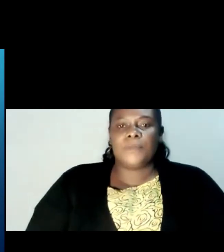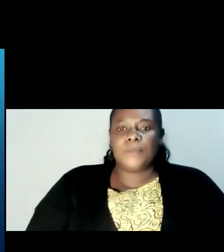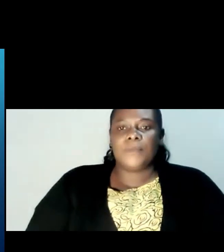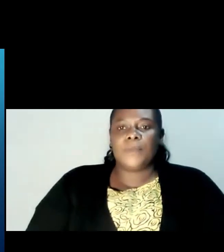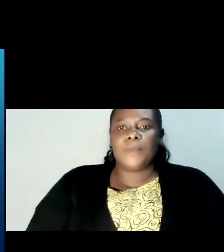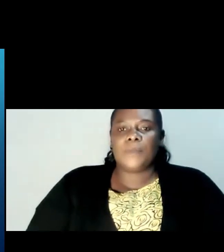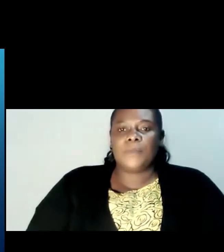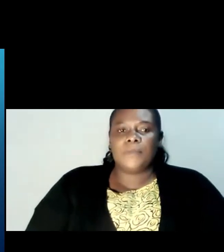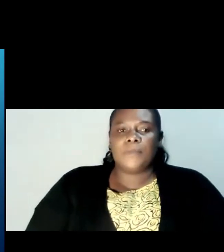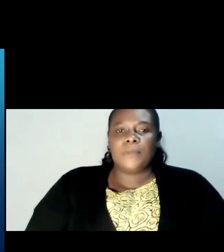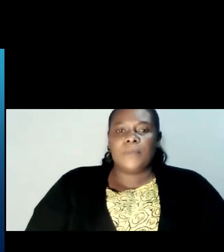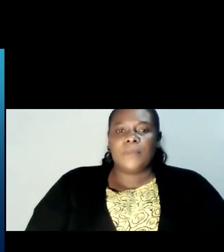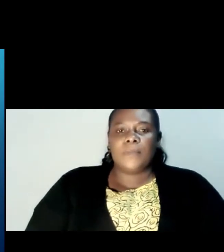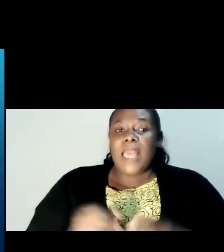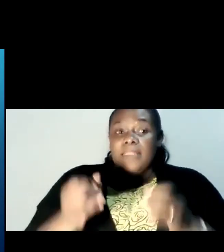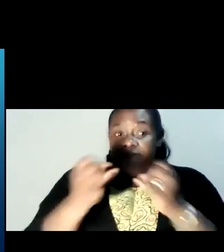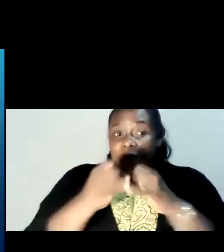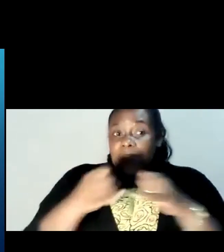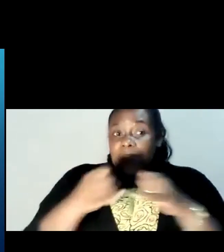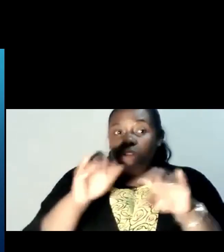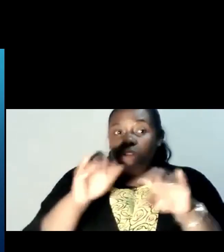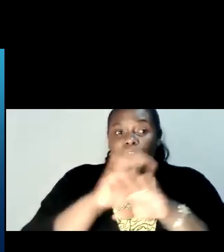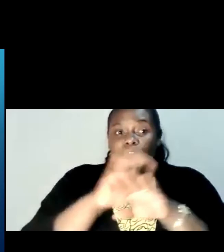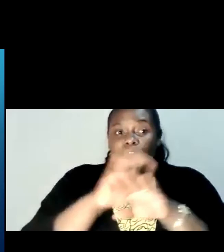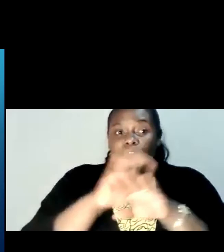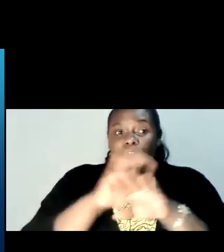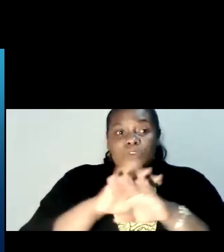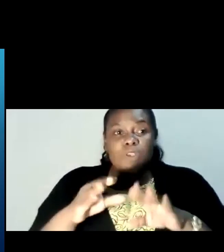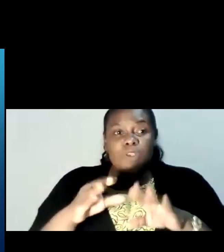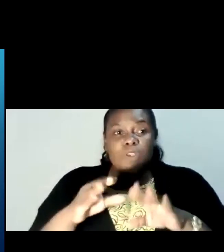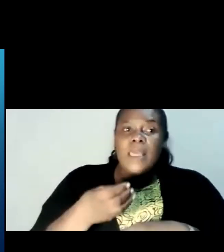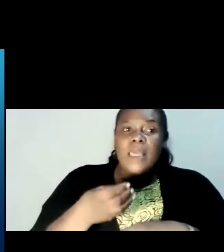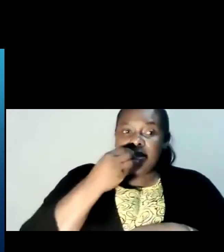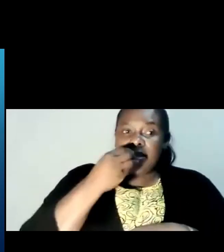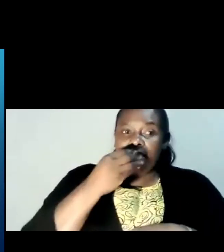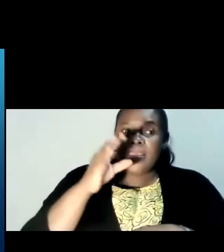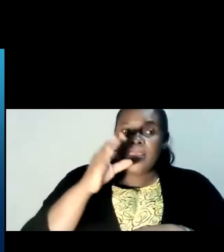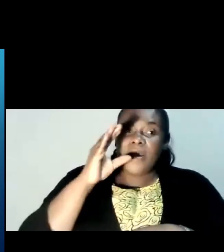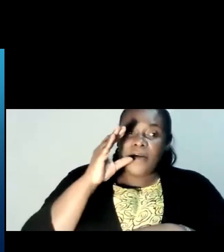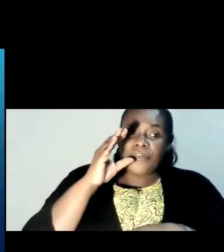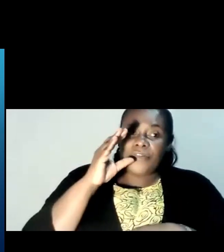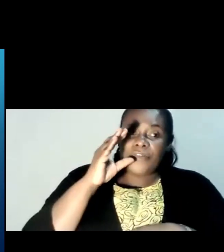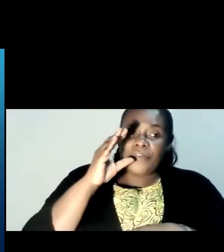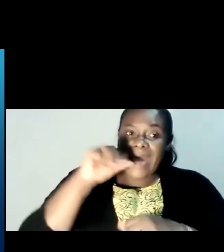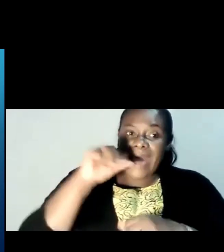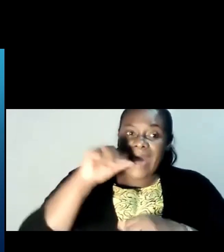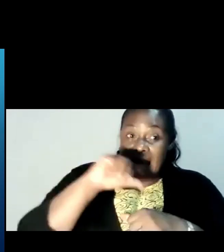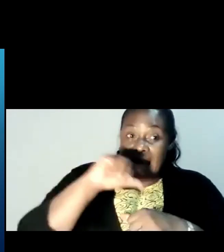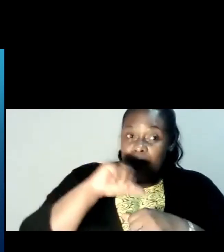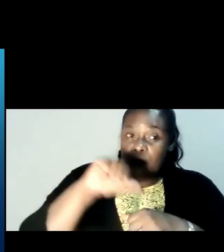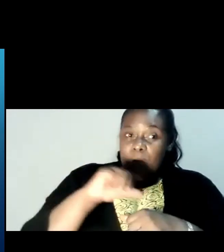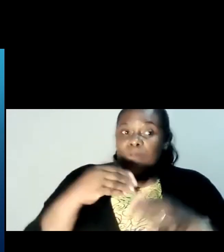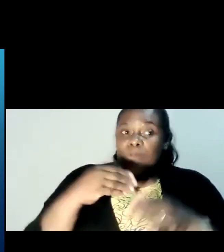eat or drink alcohol too close to bedtime, because this can affect sleep.